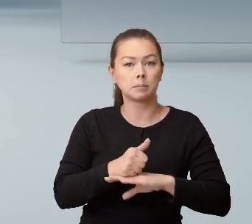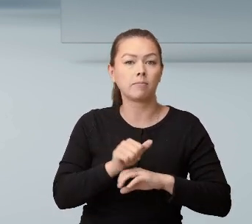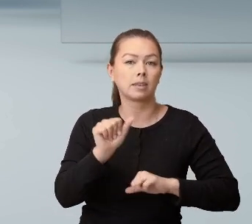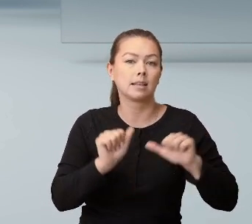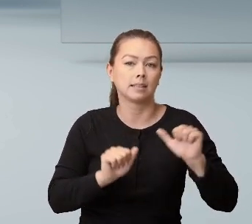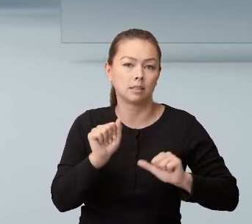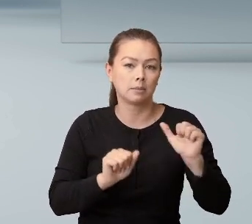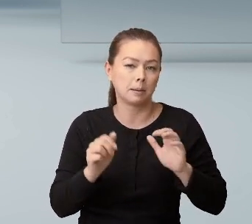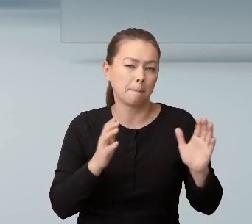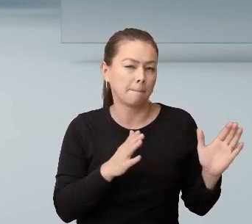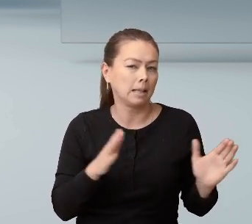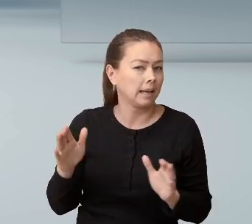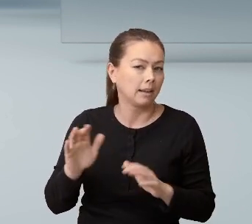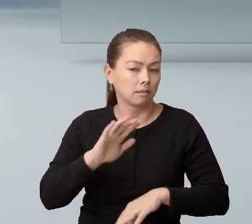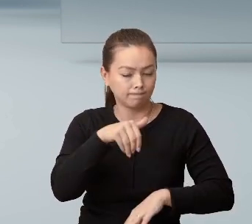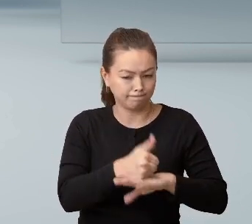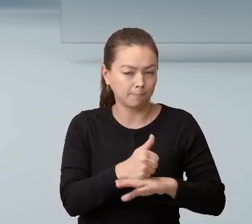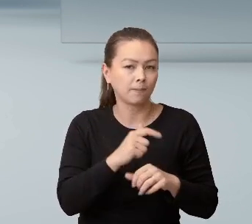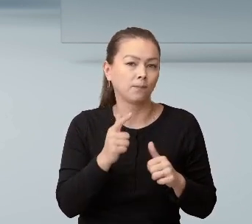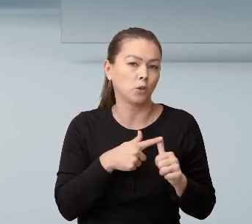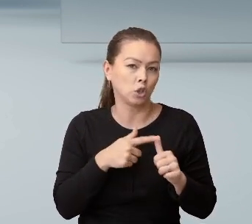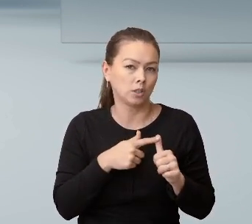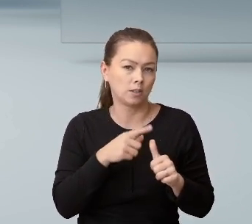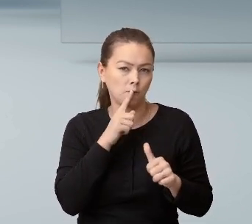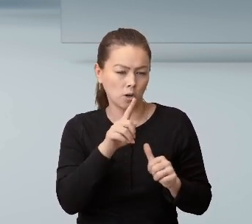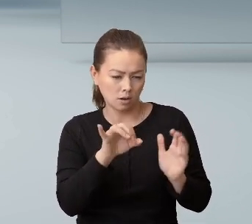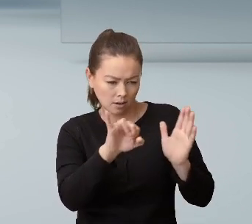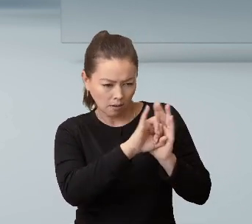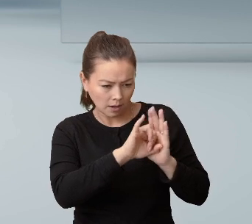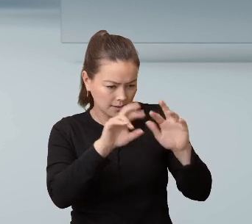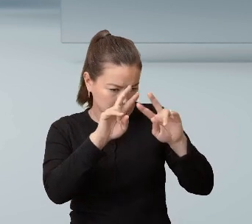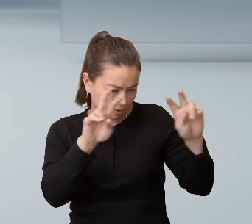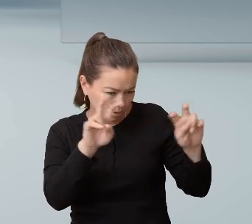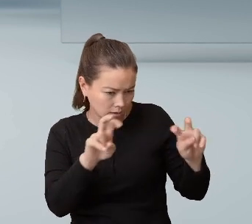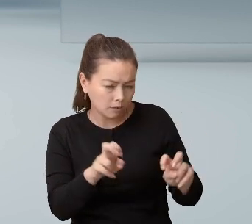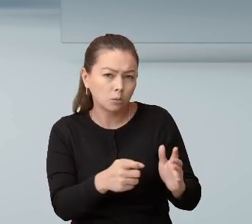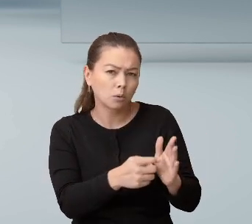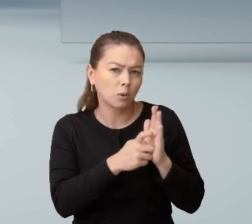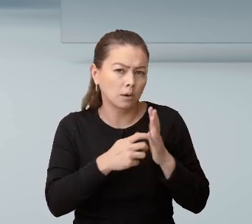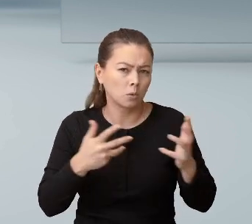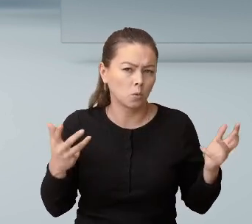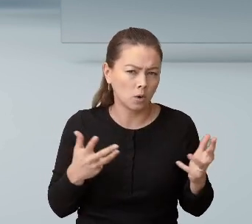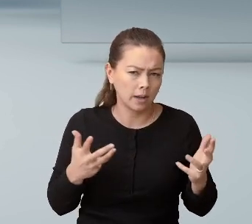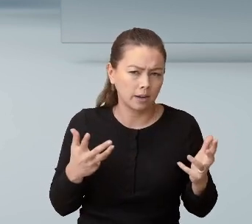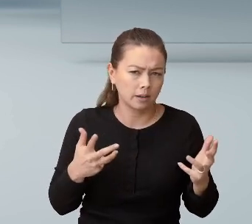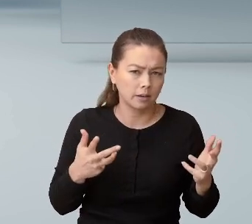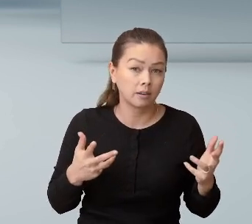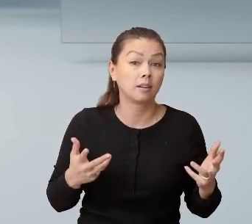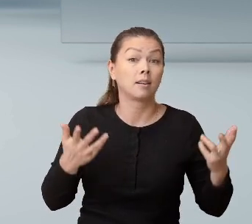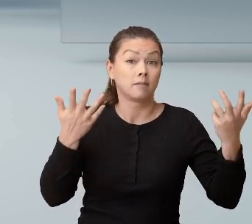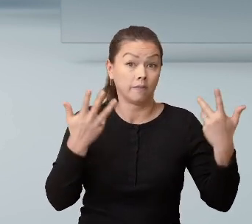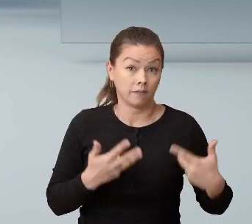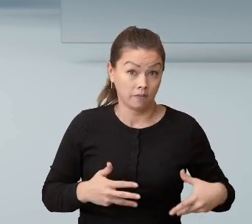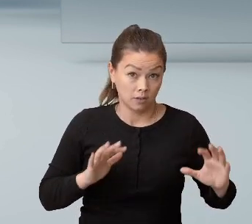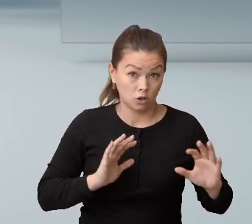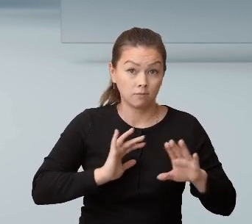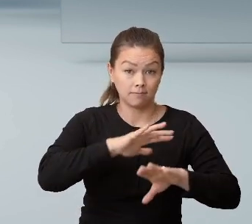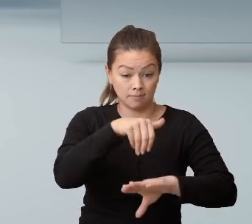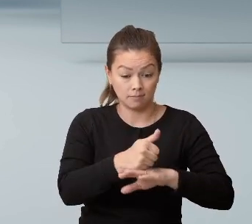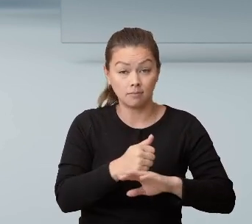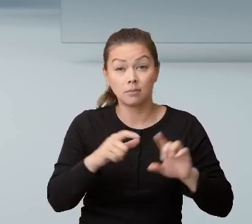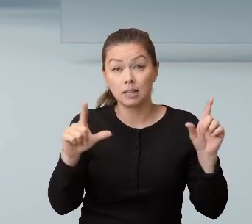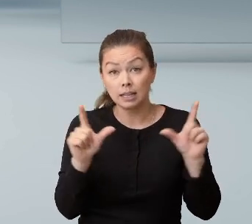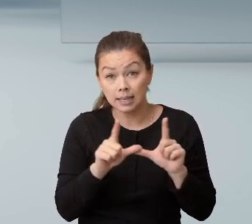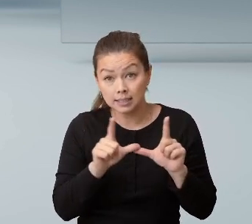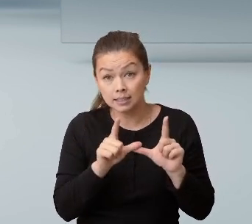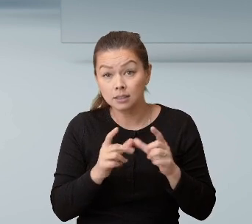and planning activity done to identify and define those requirements. When you have the license